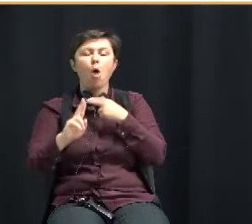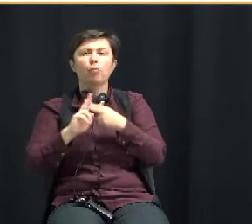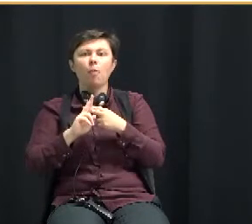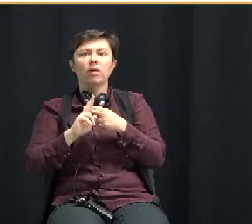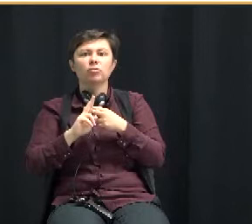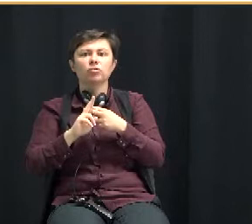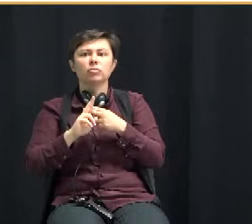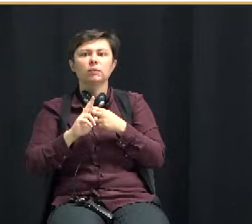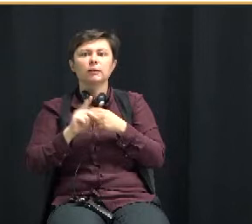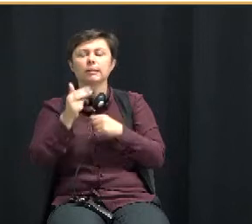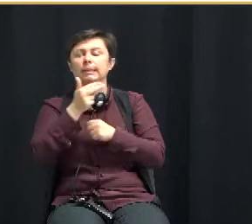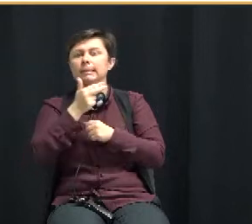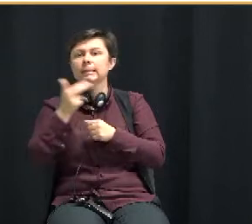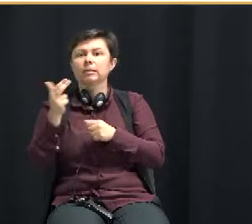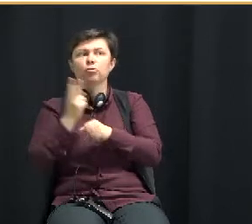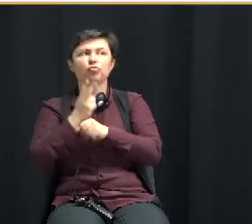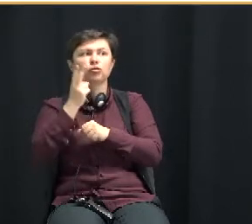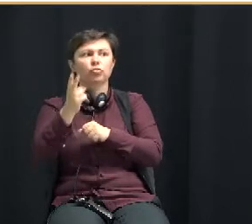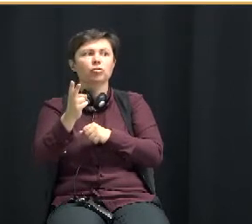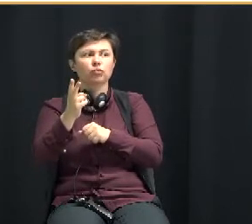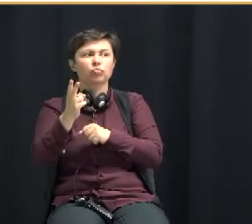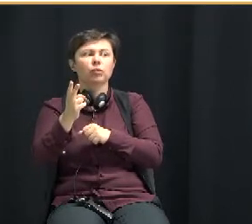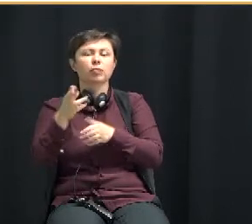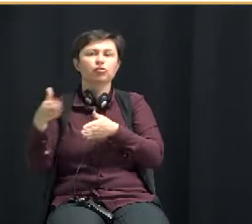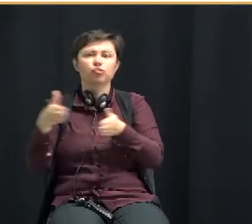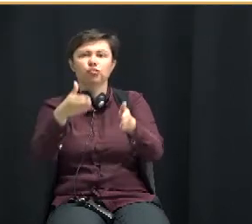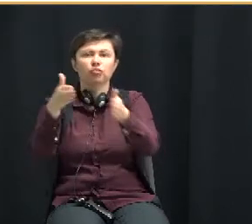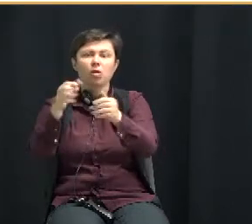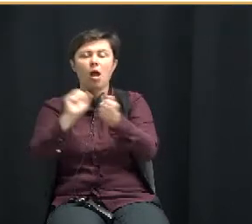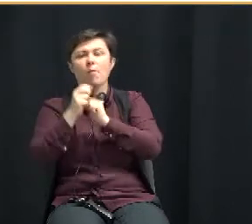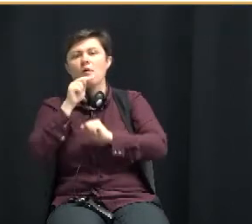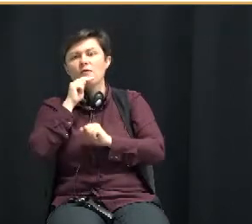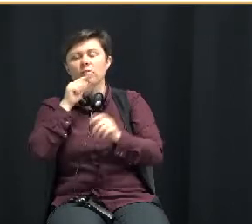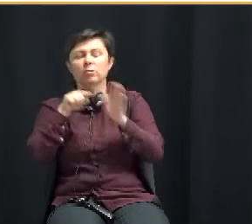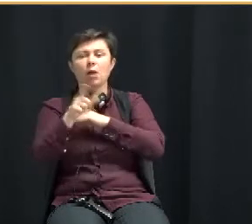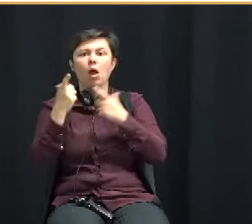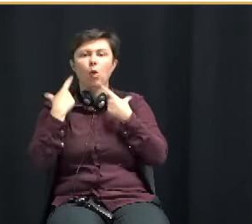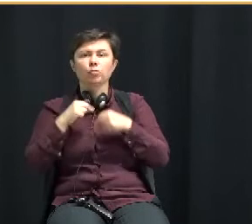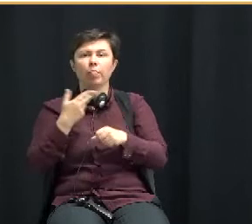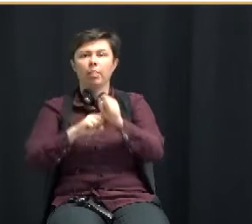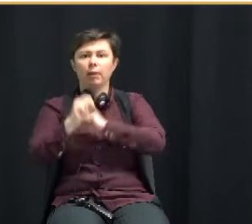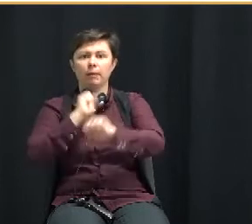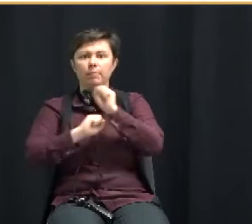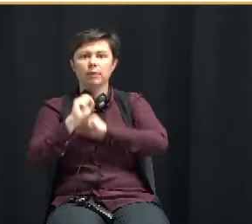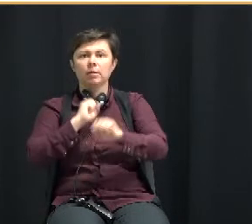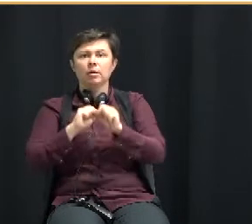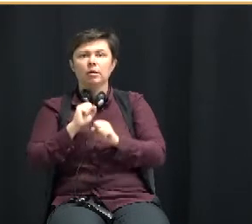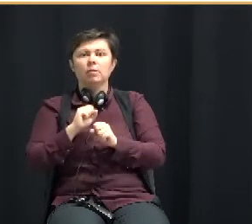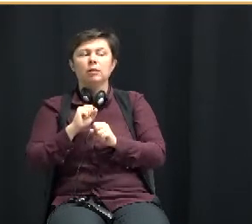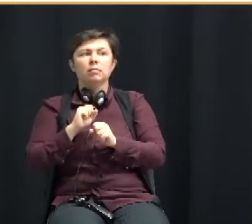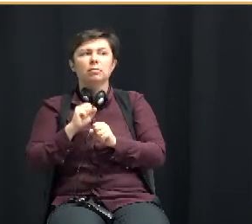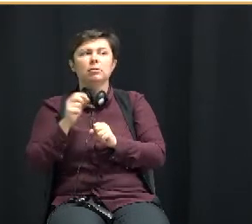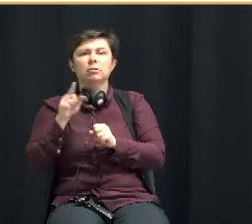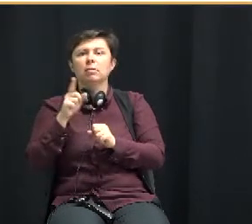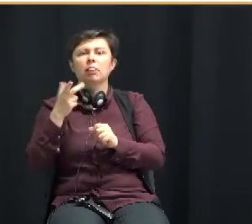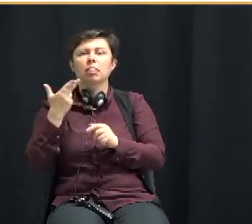the response or the answer to the opening access to rivers, water for persons with disabilities. These